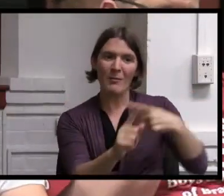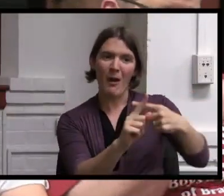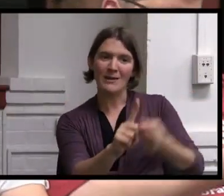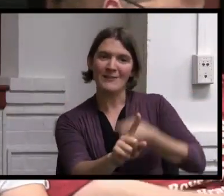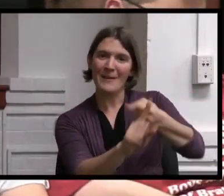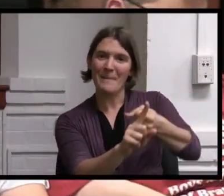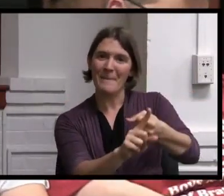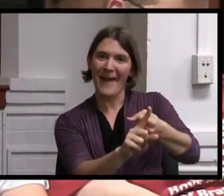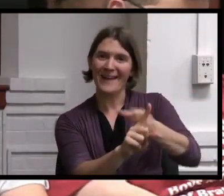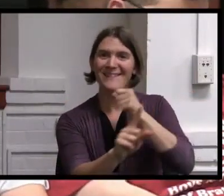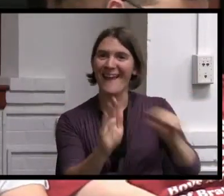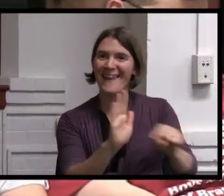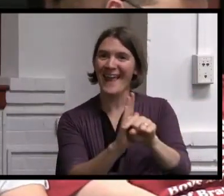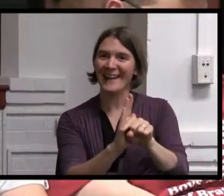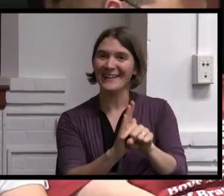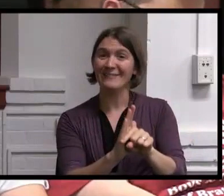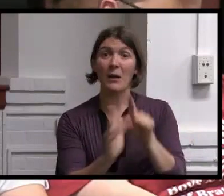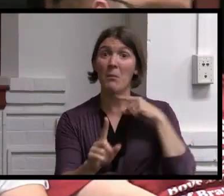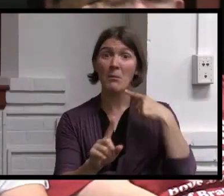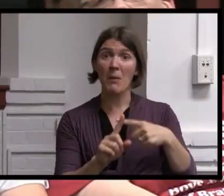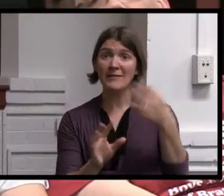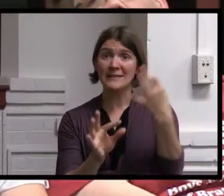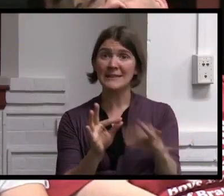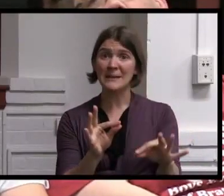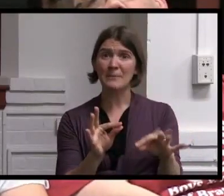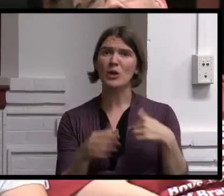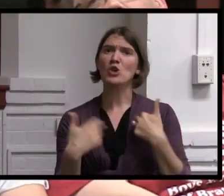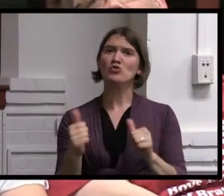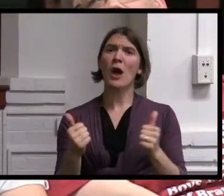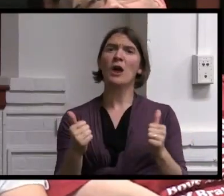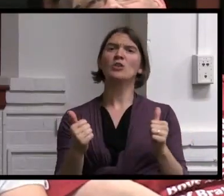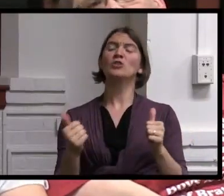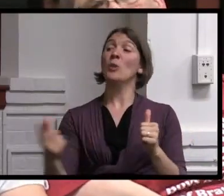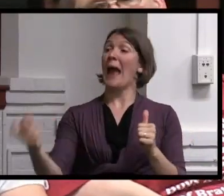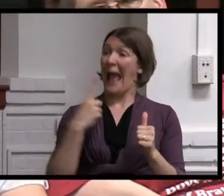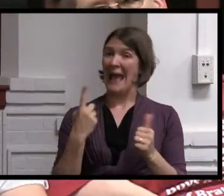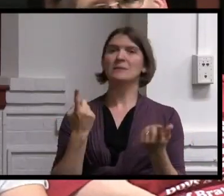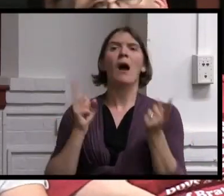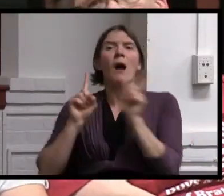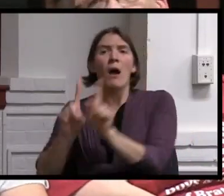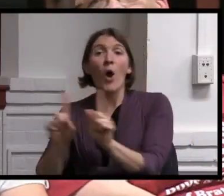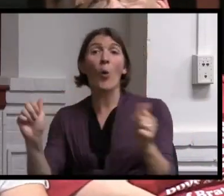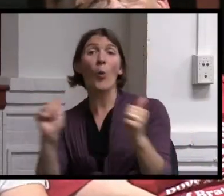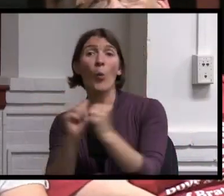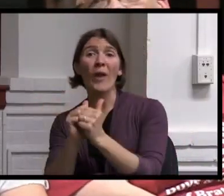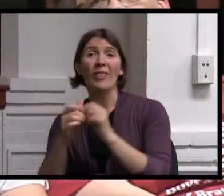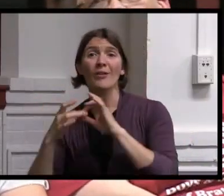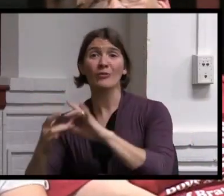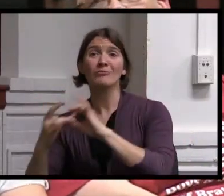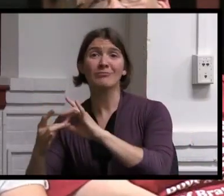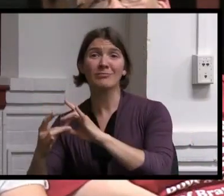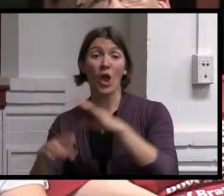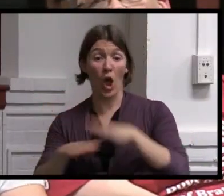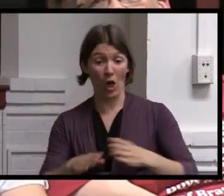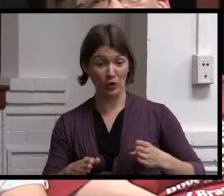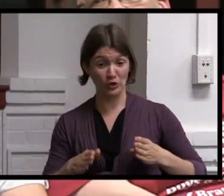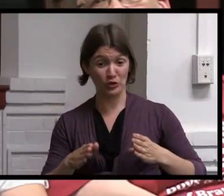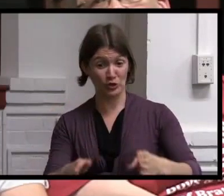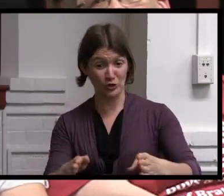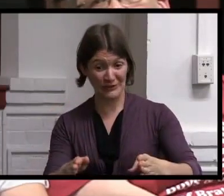effect, and I think the positive effect can be trying to form a relationship. It's kind of hard and threatening to do that on the